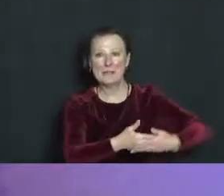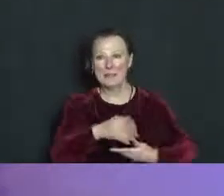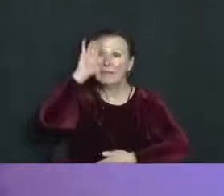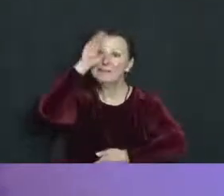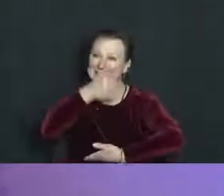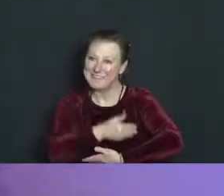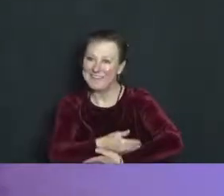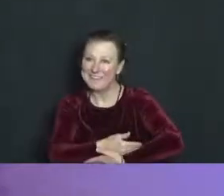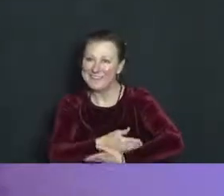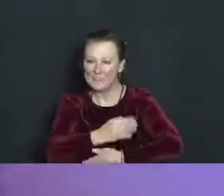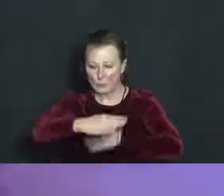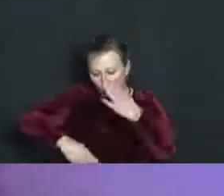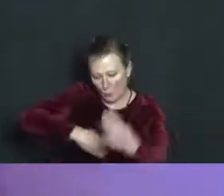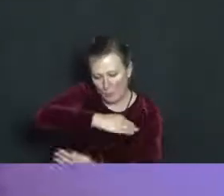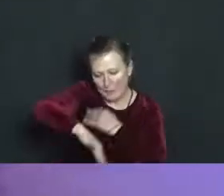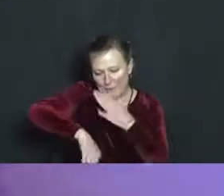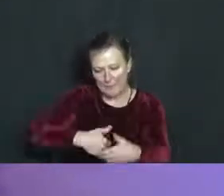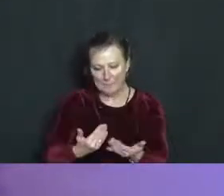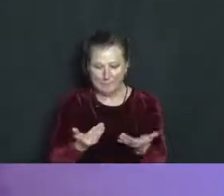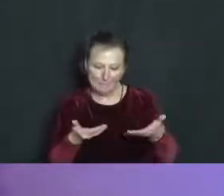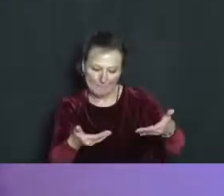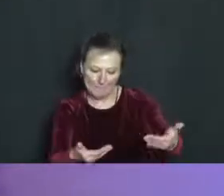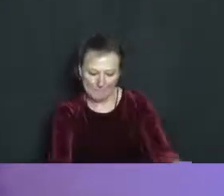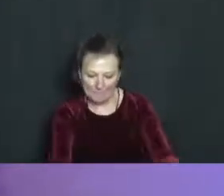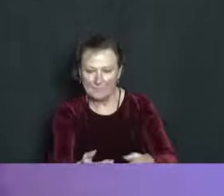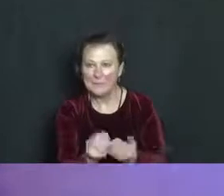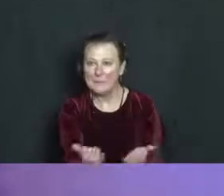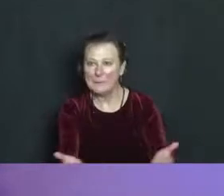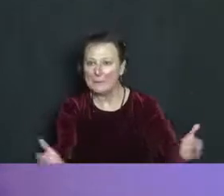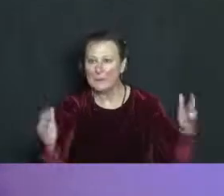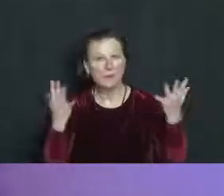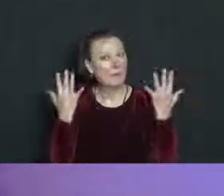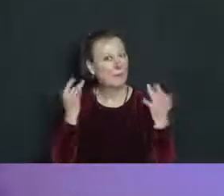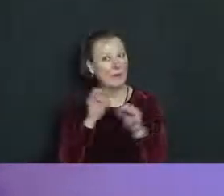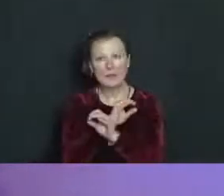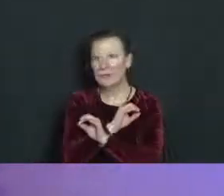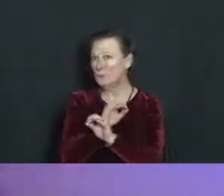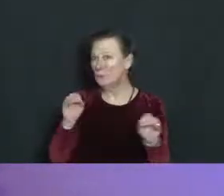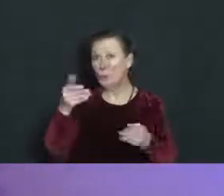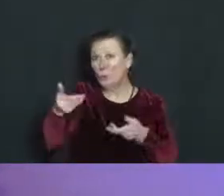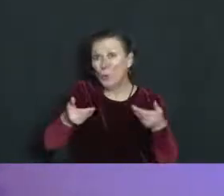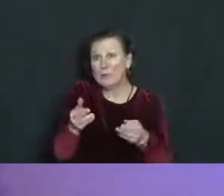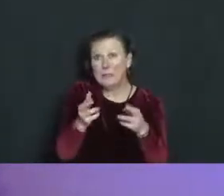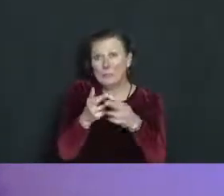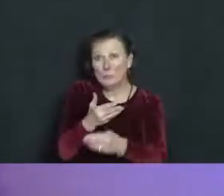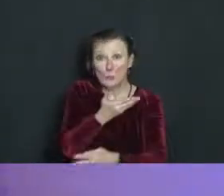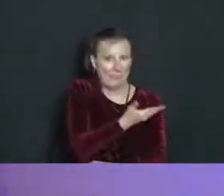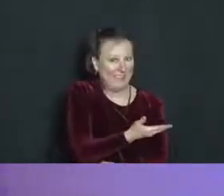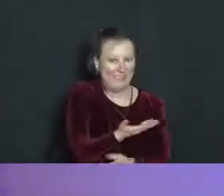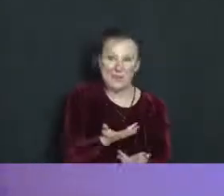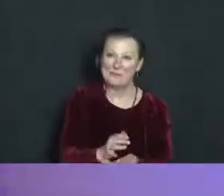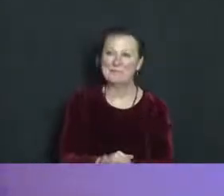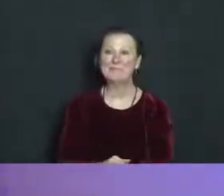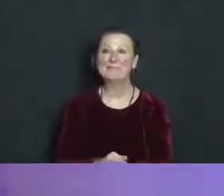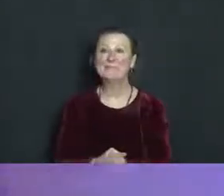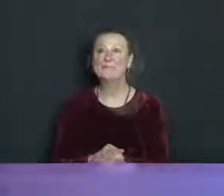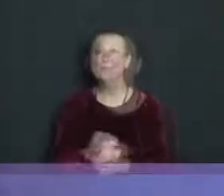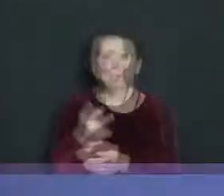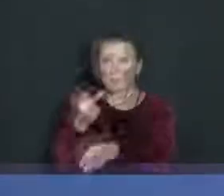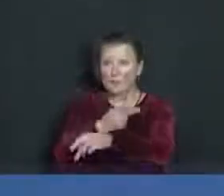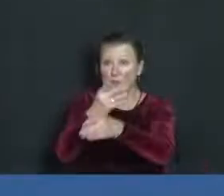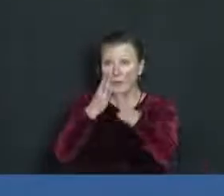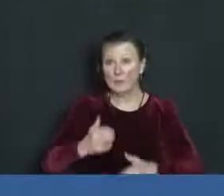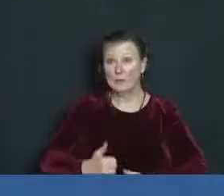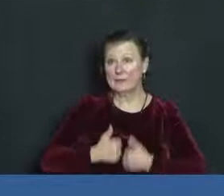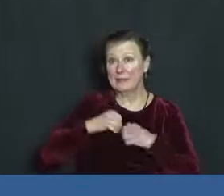him in cloths and placed him in a manger, because there was no guest room available for them. And there were shepherds living